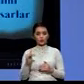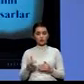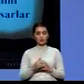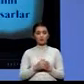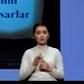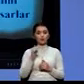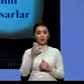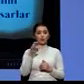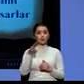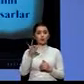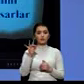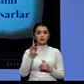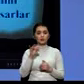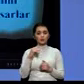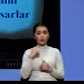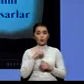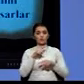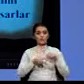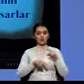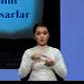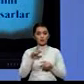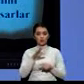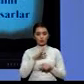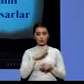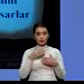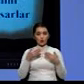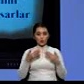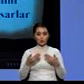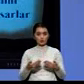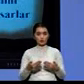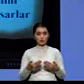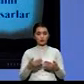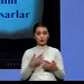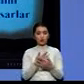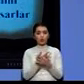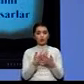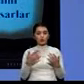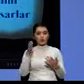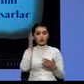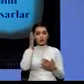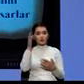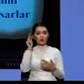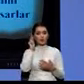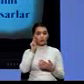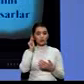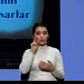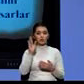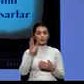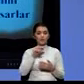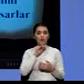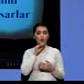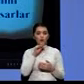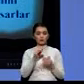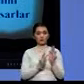va o'spirinlik yillarini o'z vatanida o'tkazib, o'sha yerda turli ilmlarni o'rgandi va